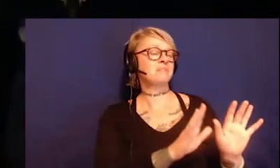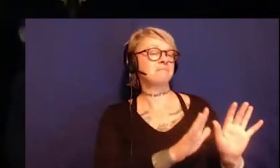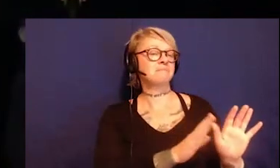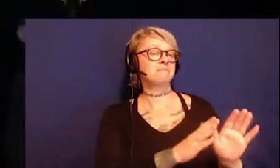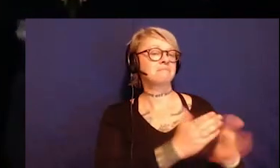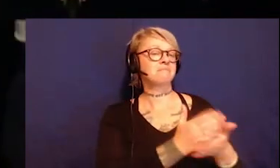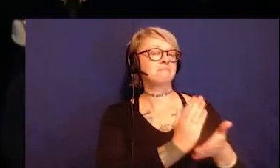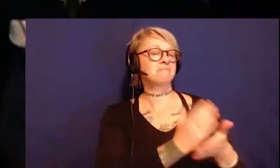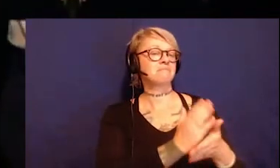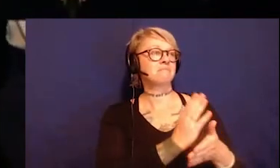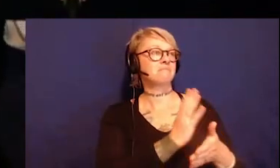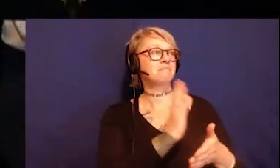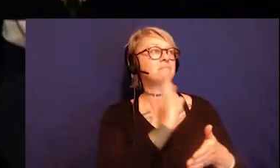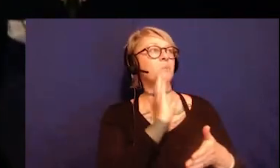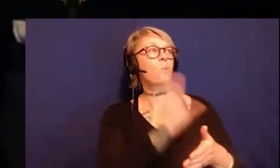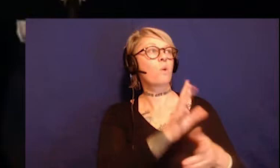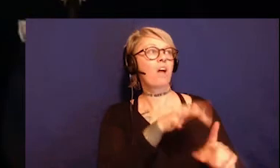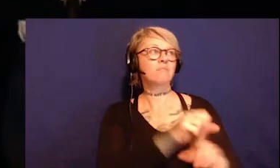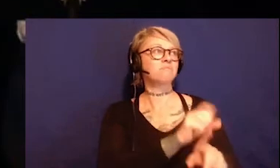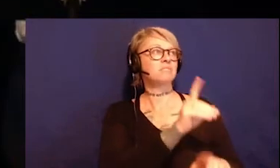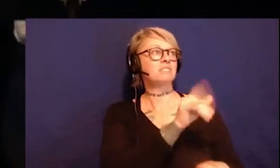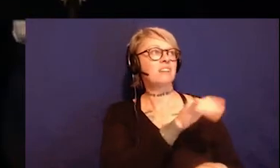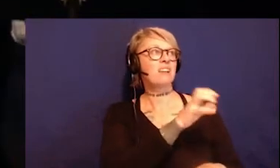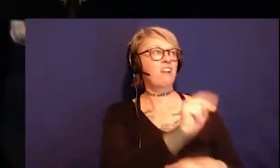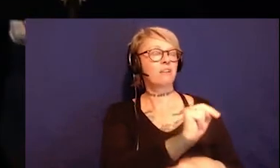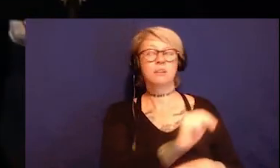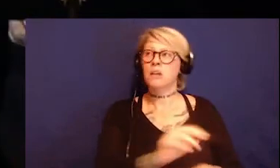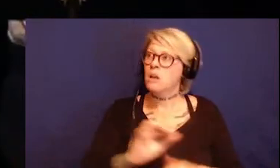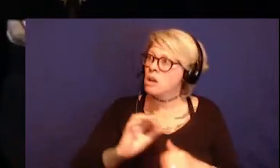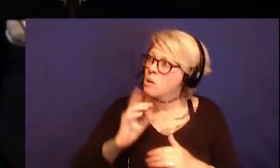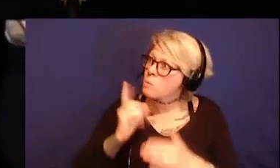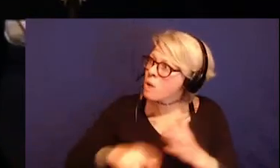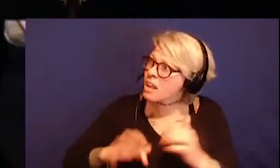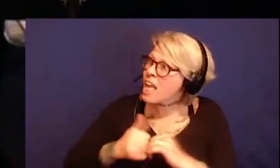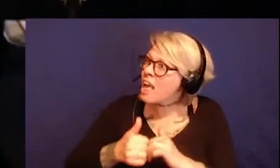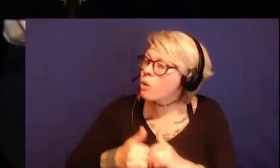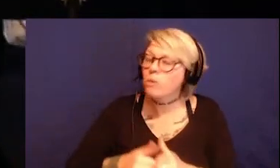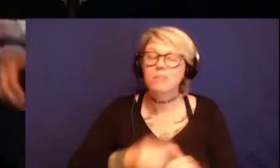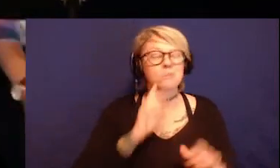We're going to get Daikon. What? How? Message you later.